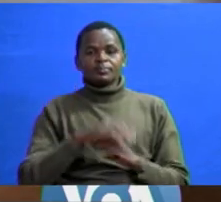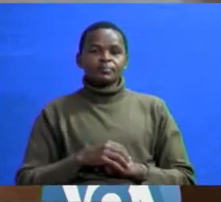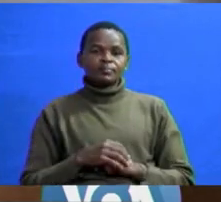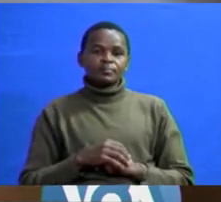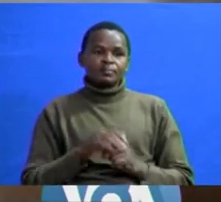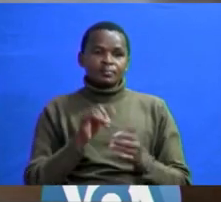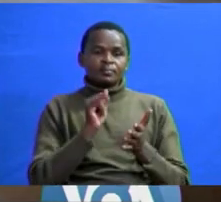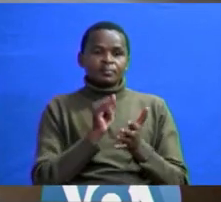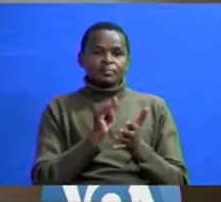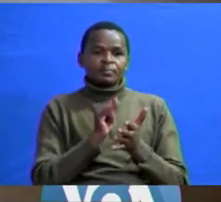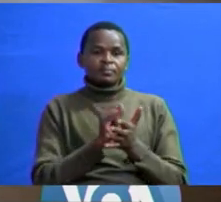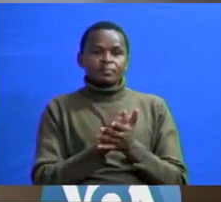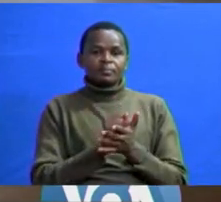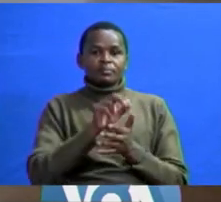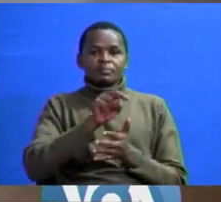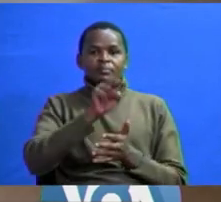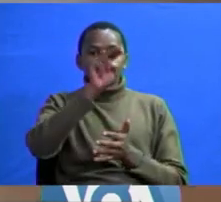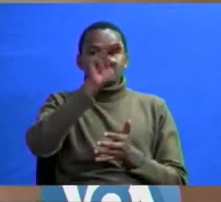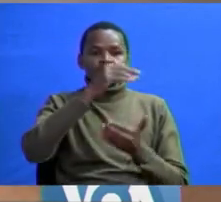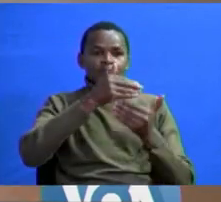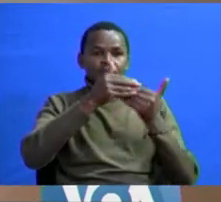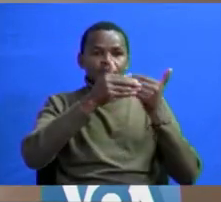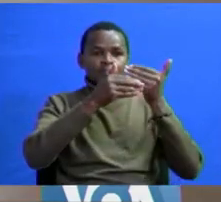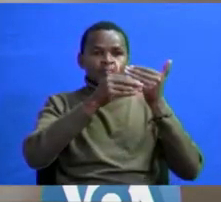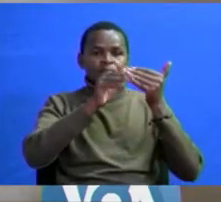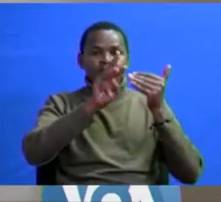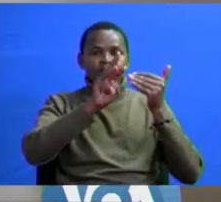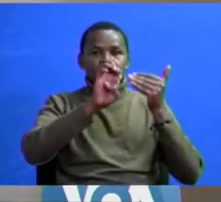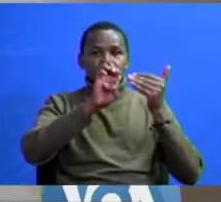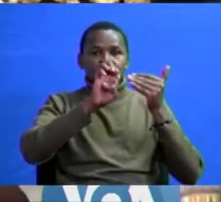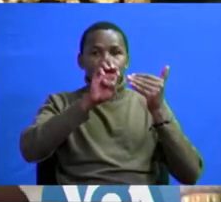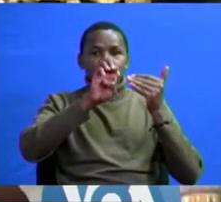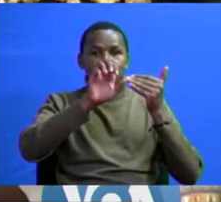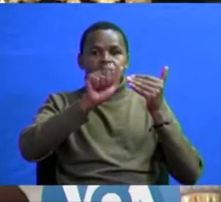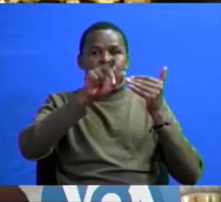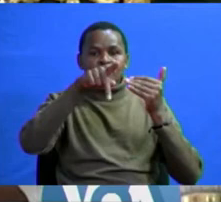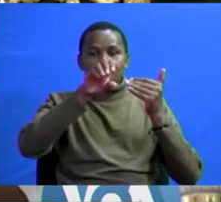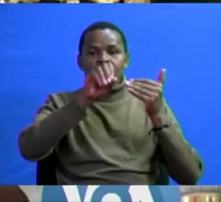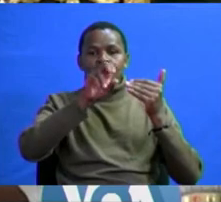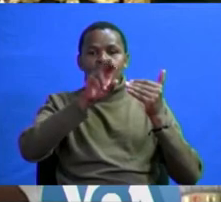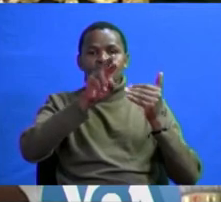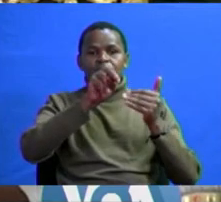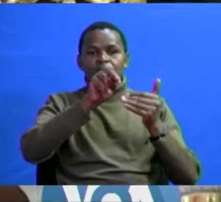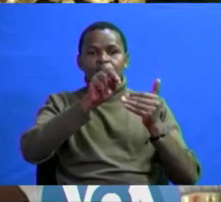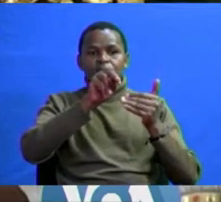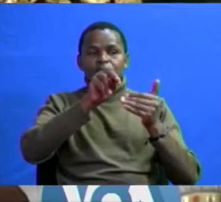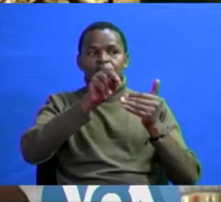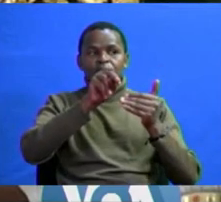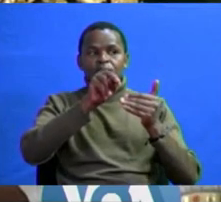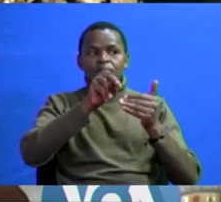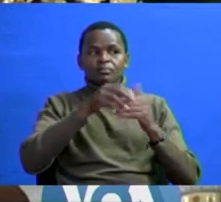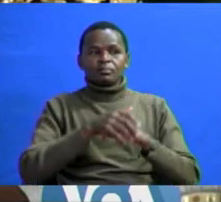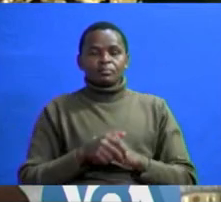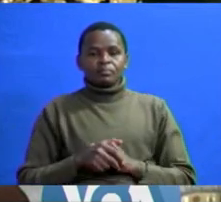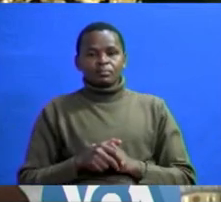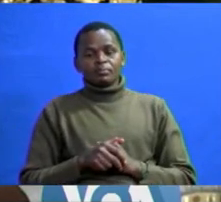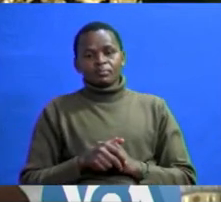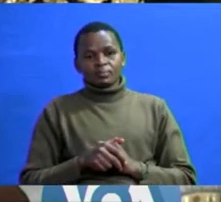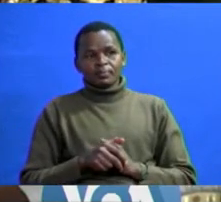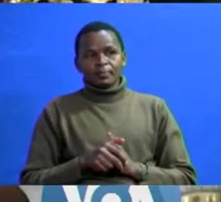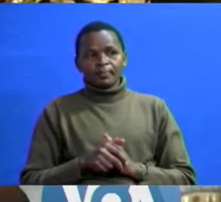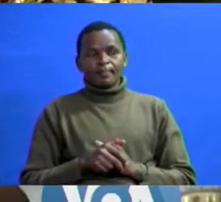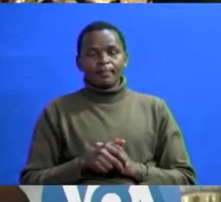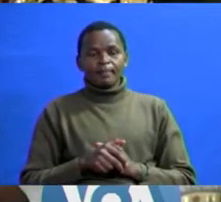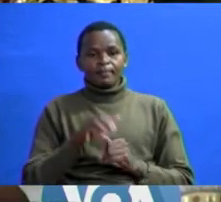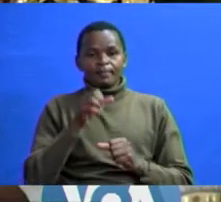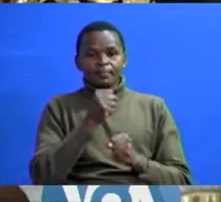That hasn't stopped North Korea from building better weapons and issuing more threats. Kim recently vowed to launch a spy satellite